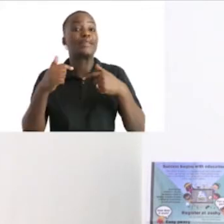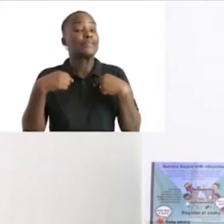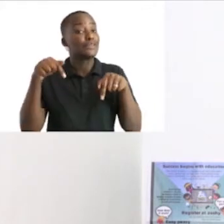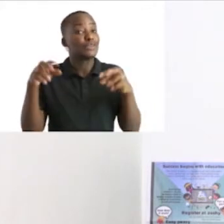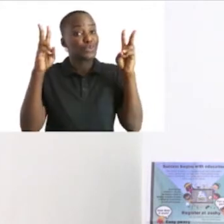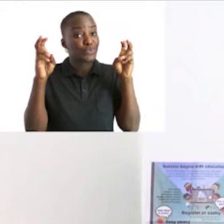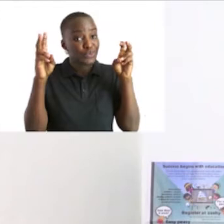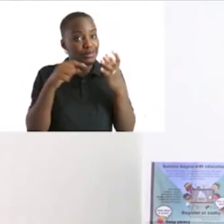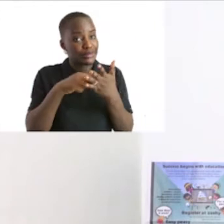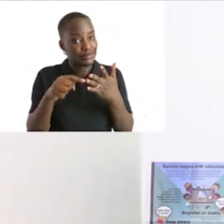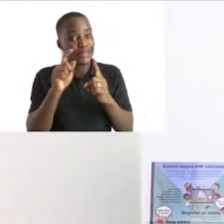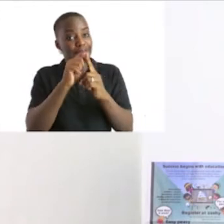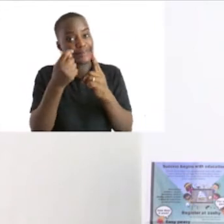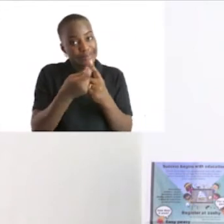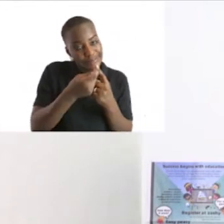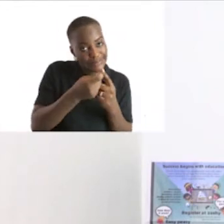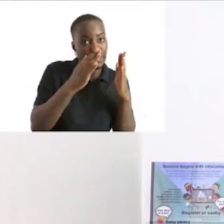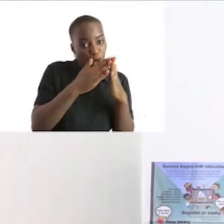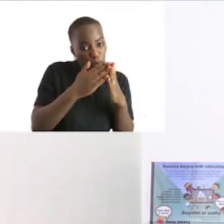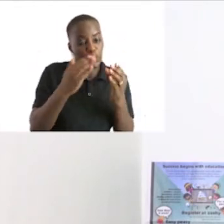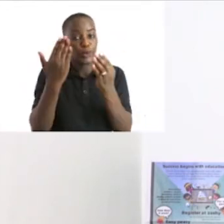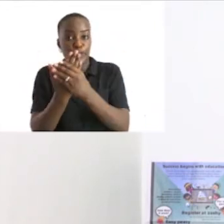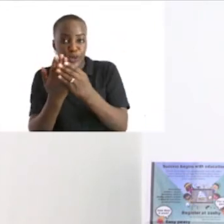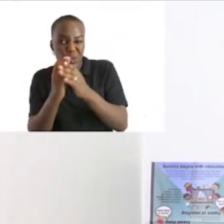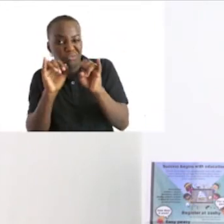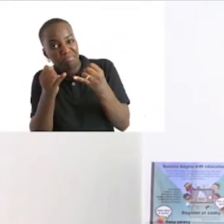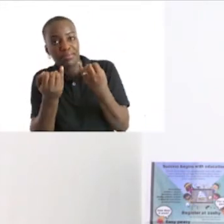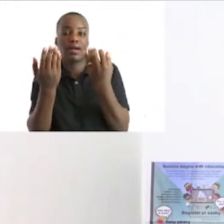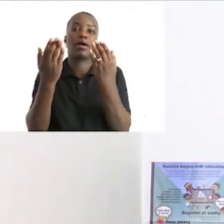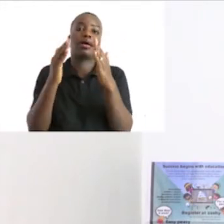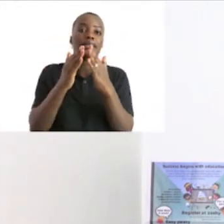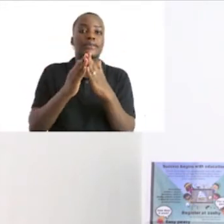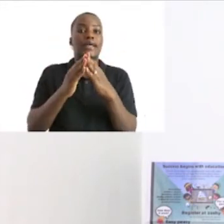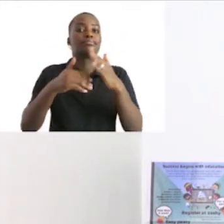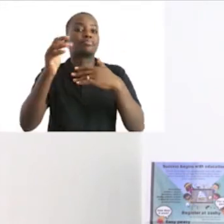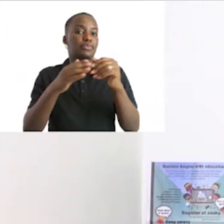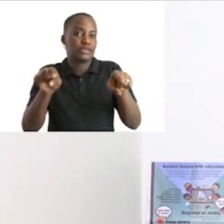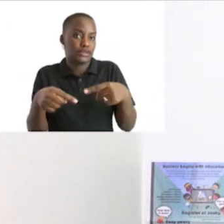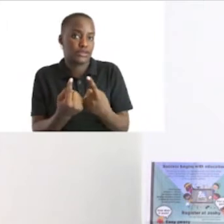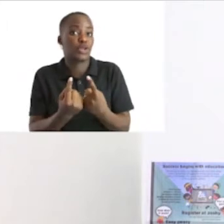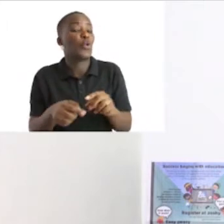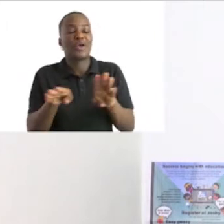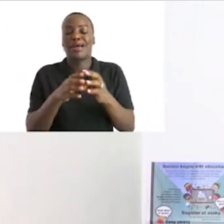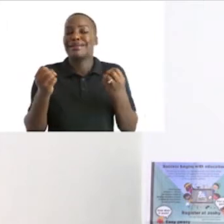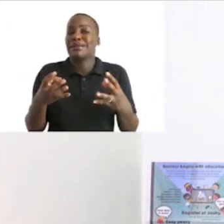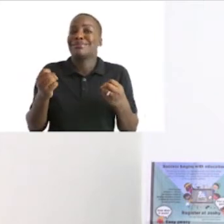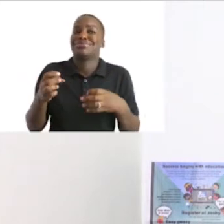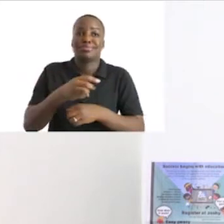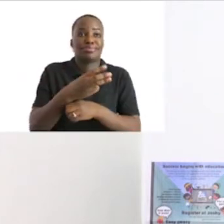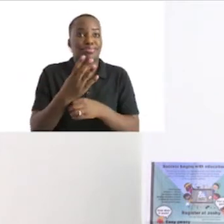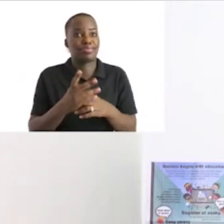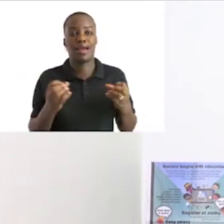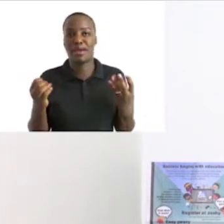been traditional and modern housing and building materials. We have been doing a lot of maths and a lot of